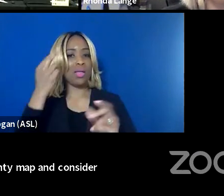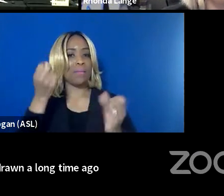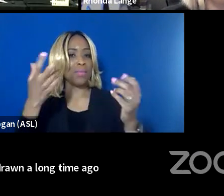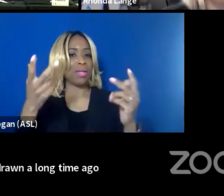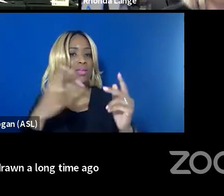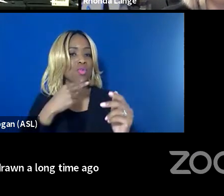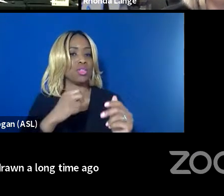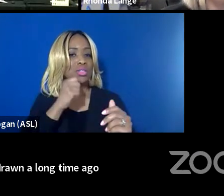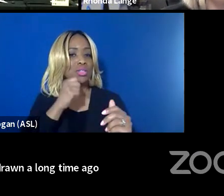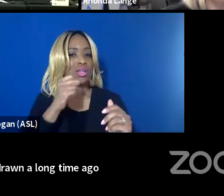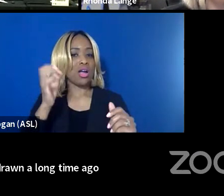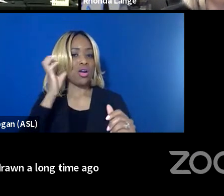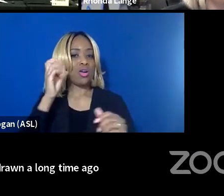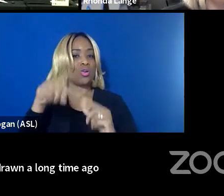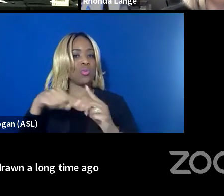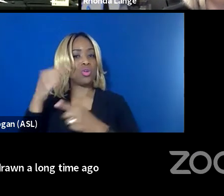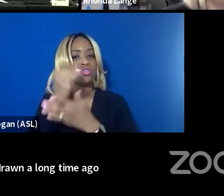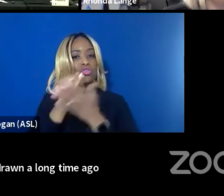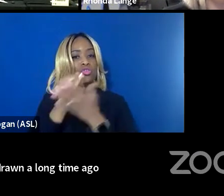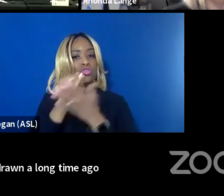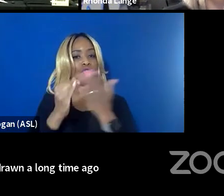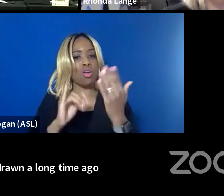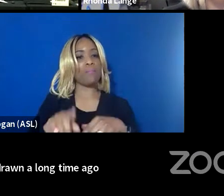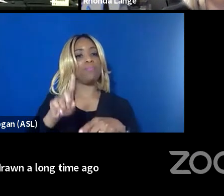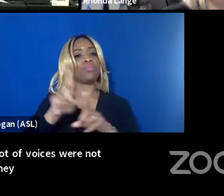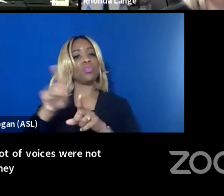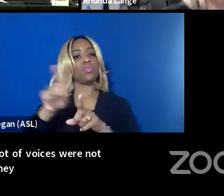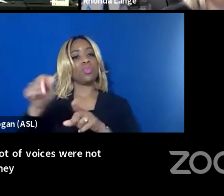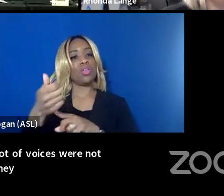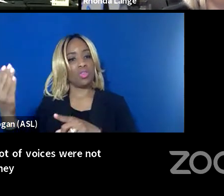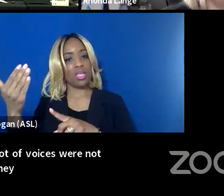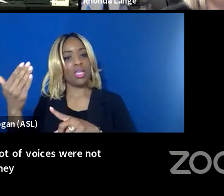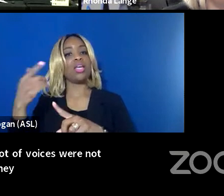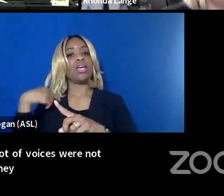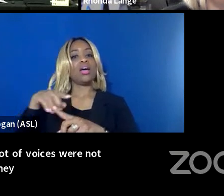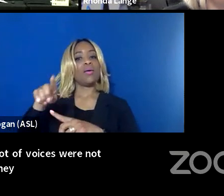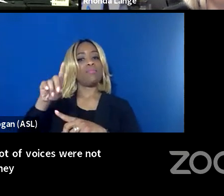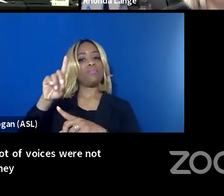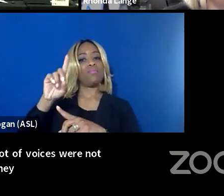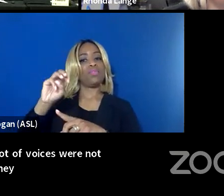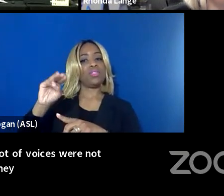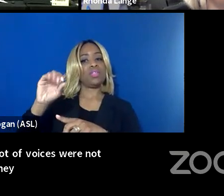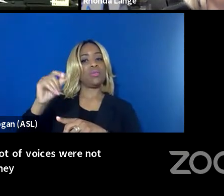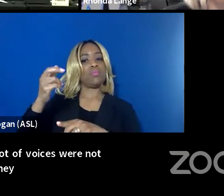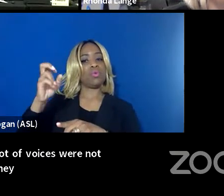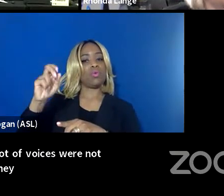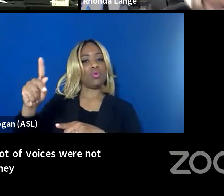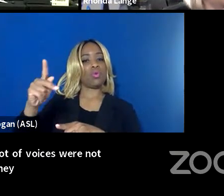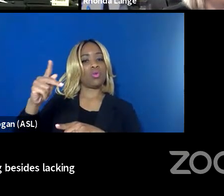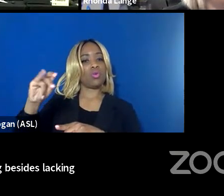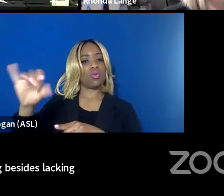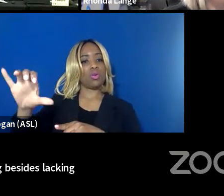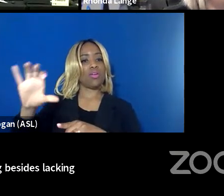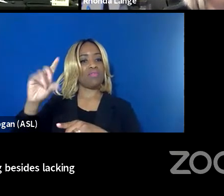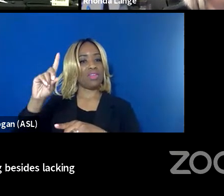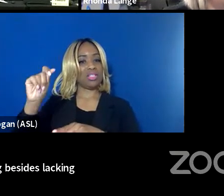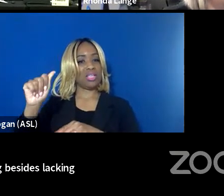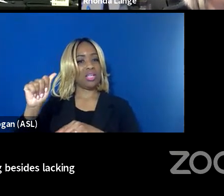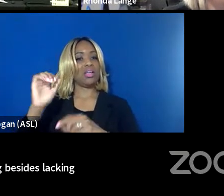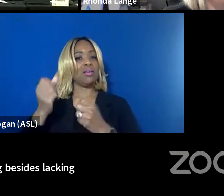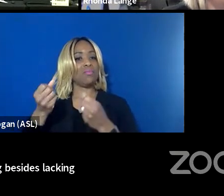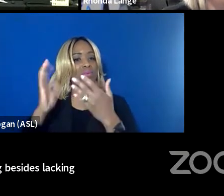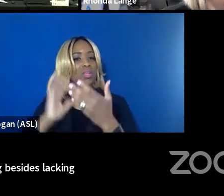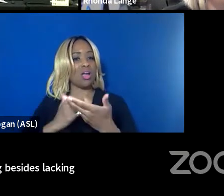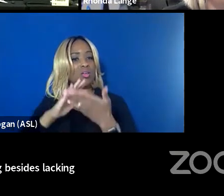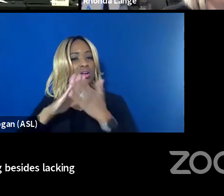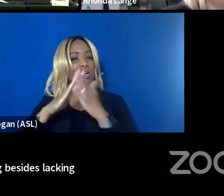drawn. The other thing besides looking at Latino demographic data at the township level, because a lot of our communities in West Michigan